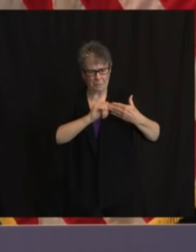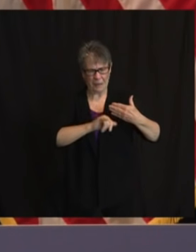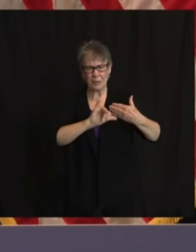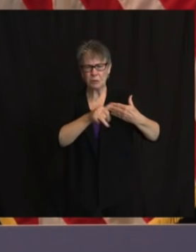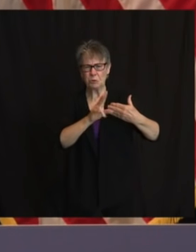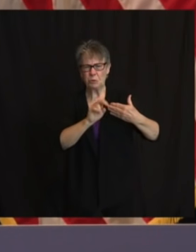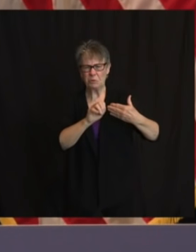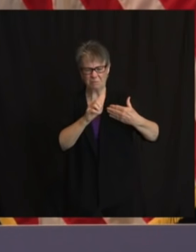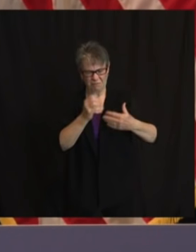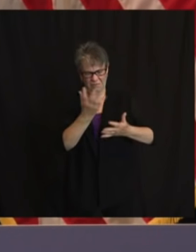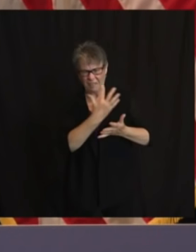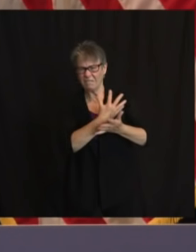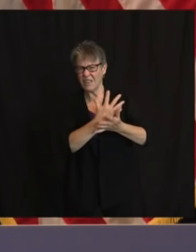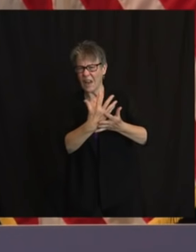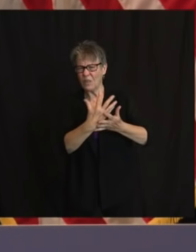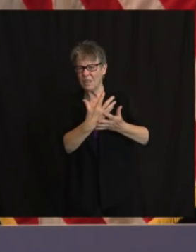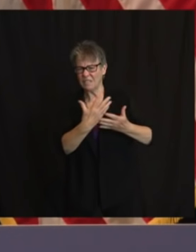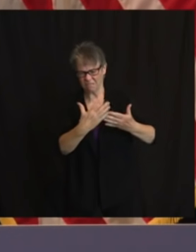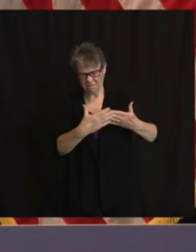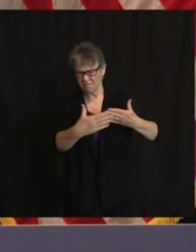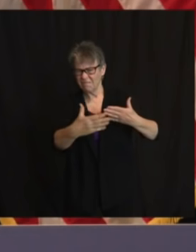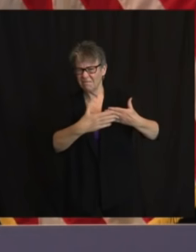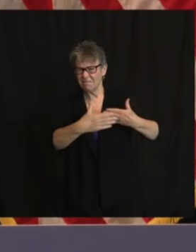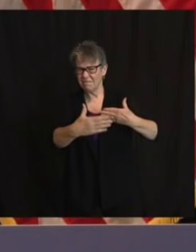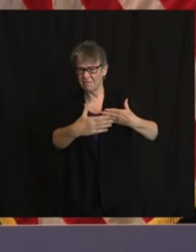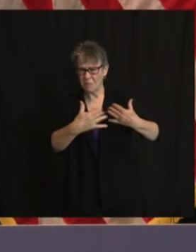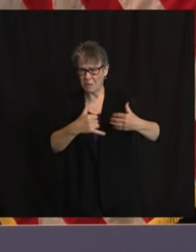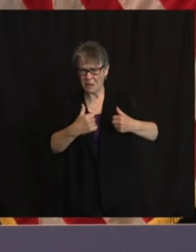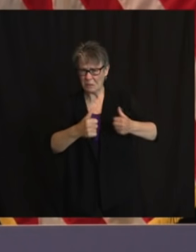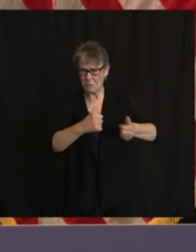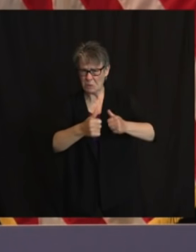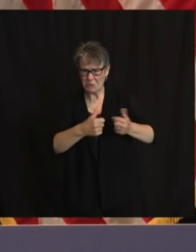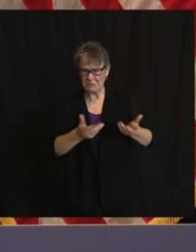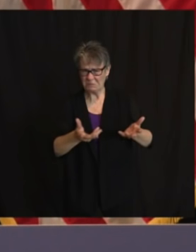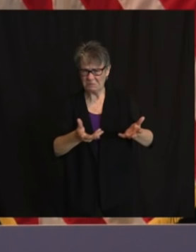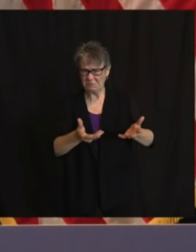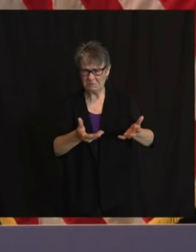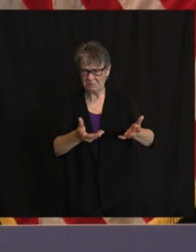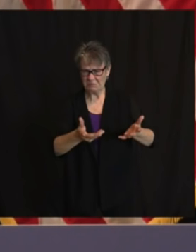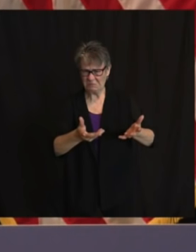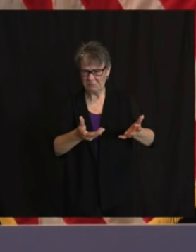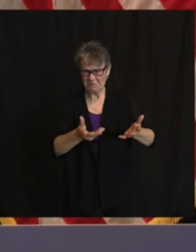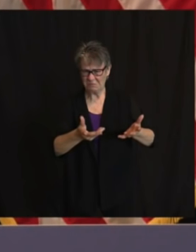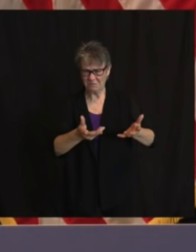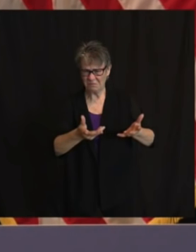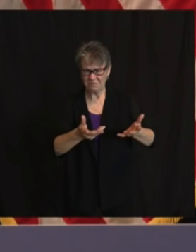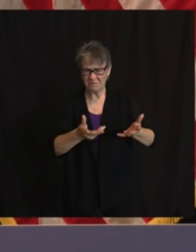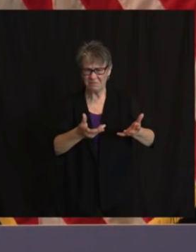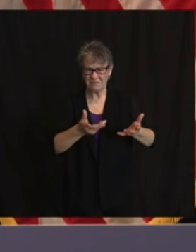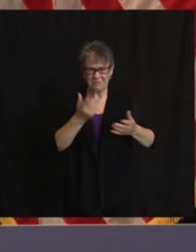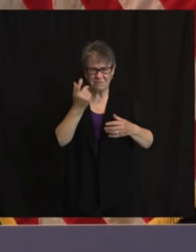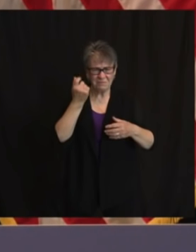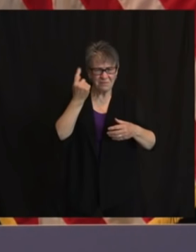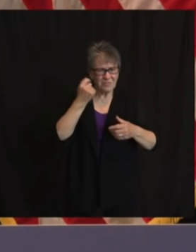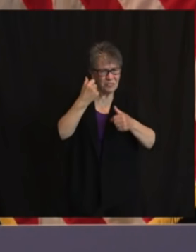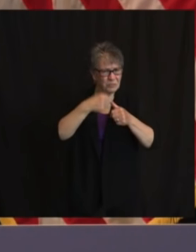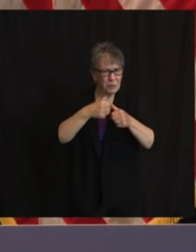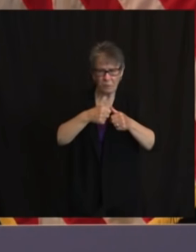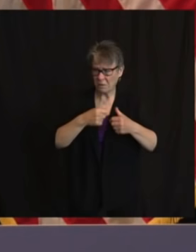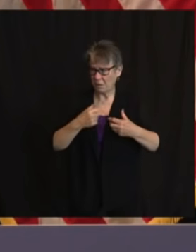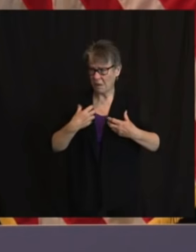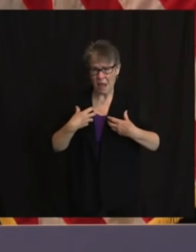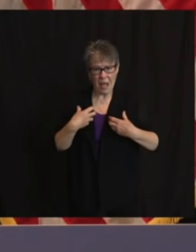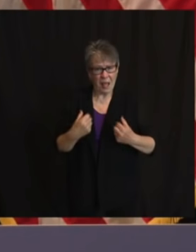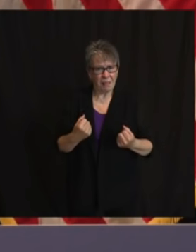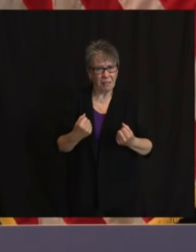Lamont. And you've got real healthcare issues, and what we would need to prepare to make